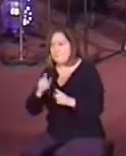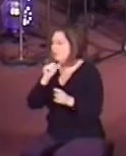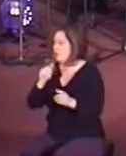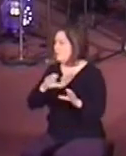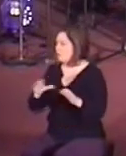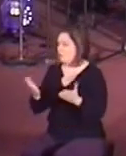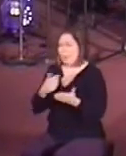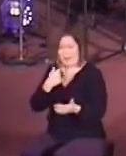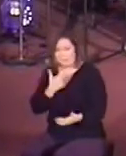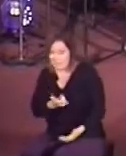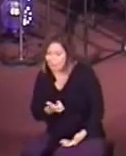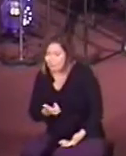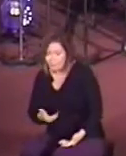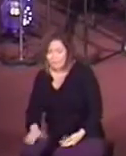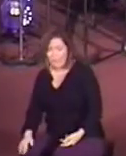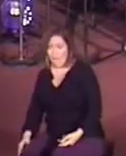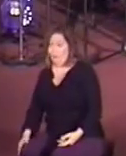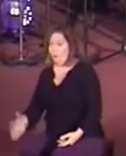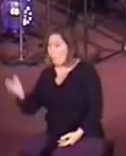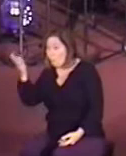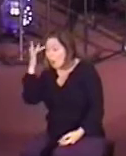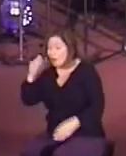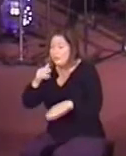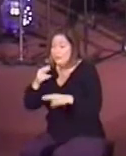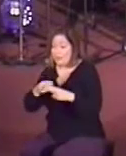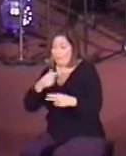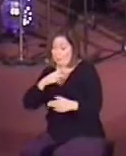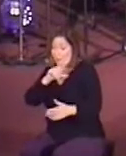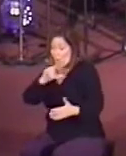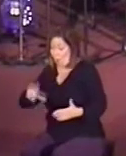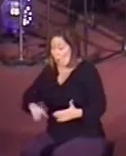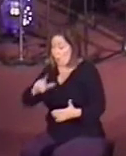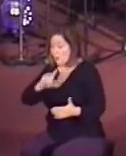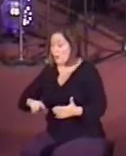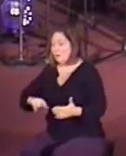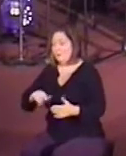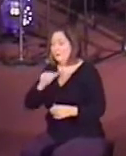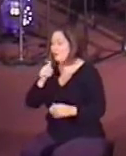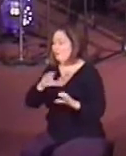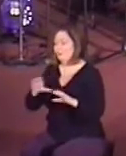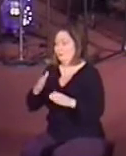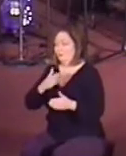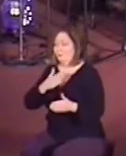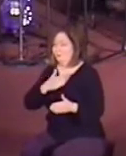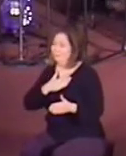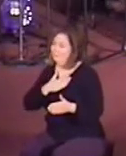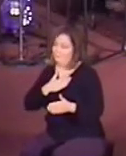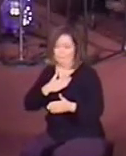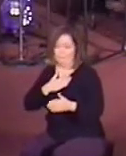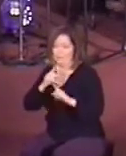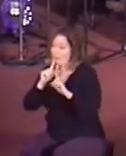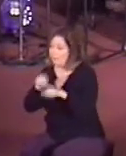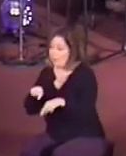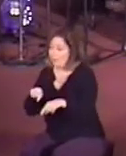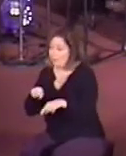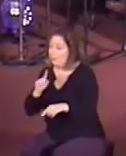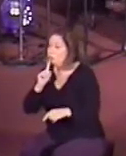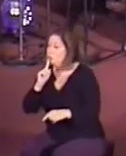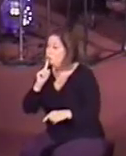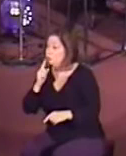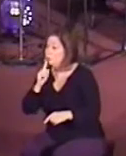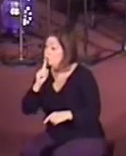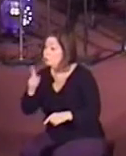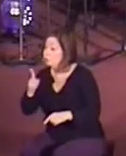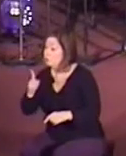what I say? Why do you call me Lord, Lord, but do not do what I say? A true reflection of submission is not